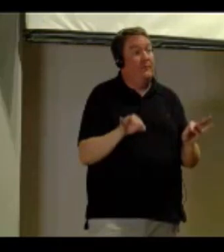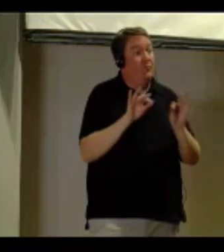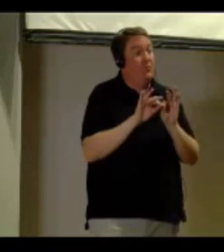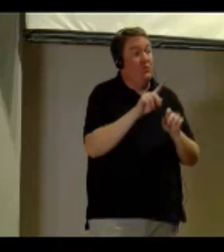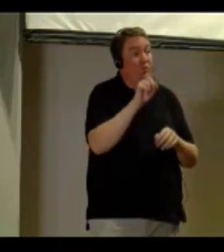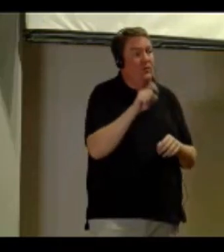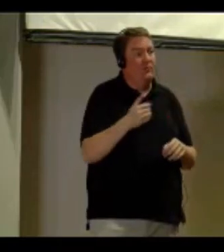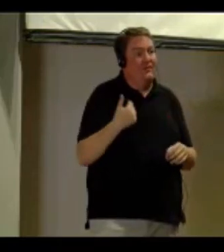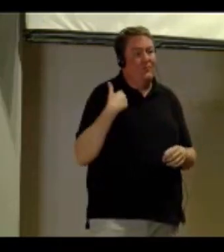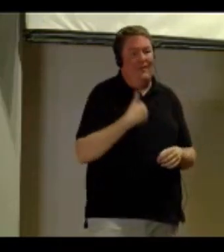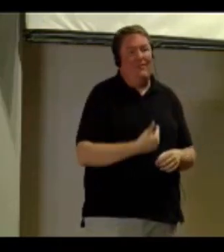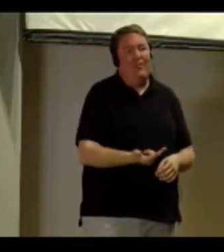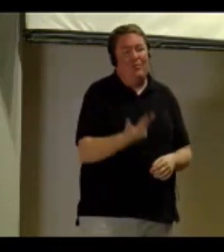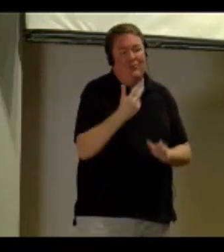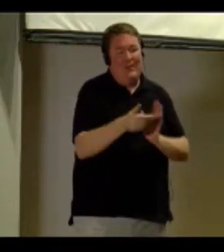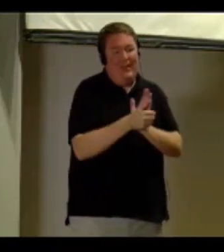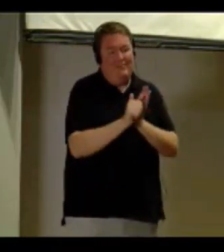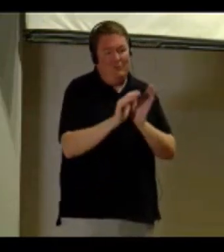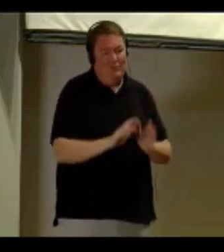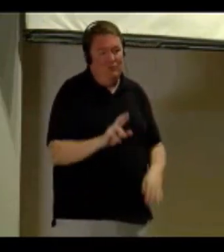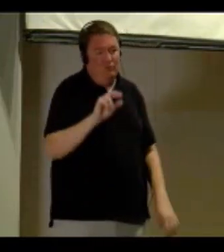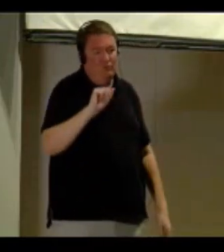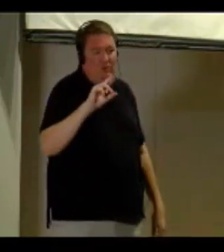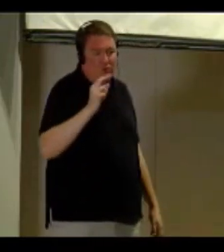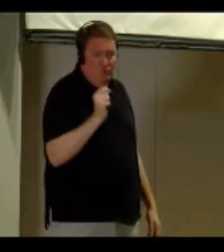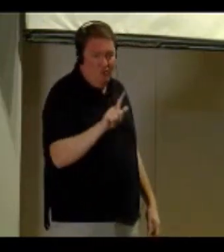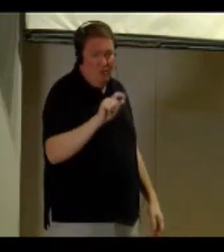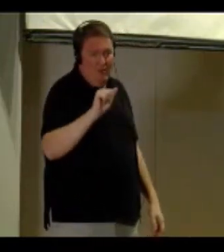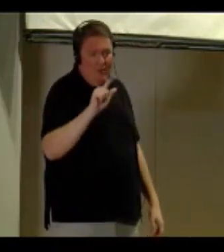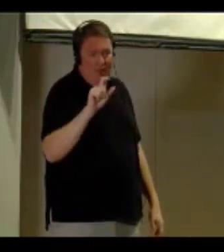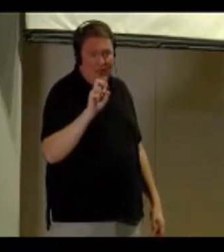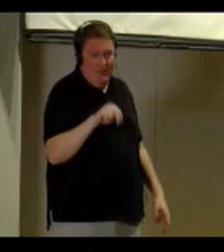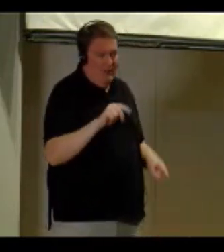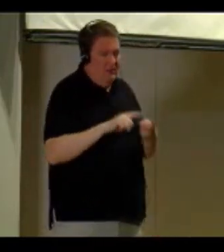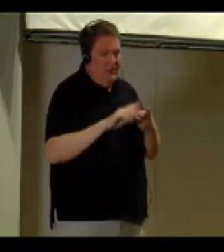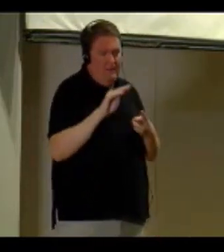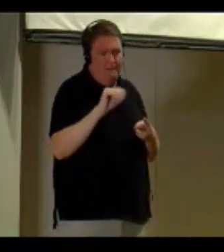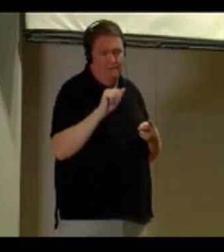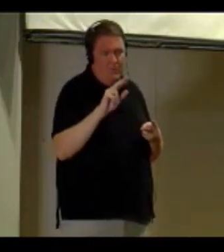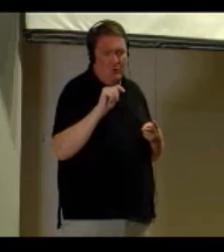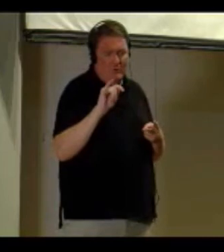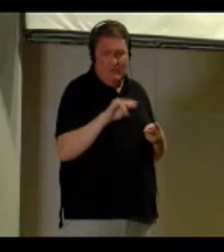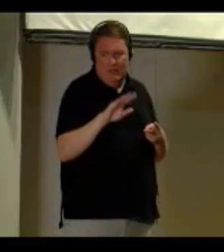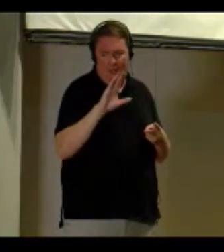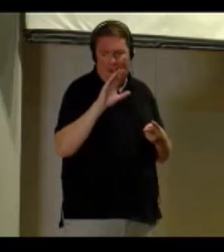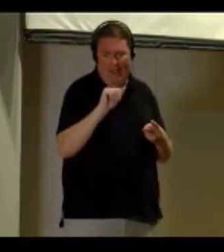three experts: Rachel Allen, Martin Kalfatovic,